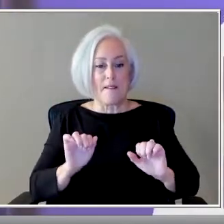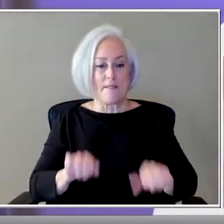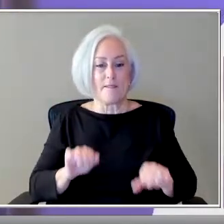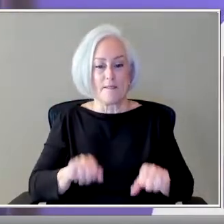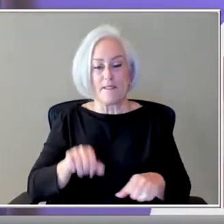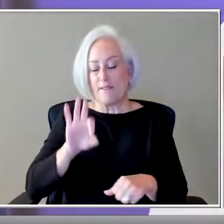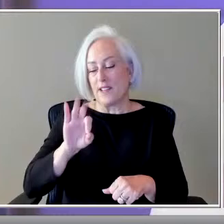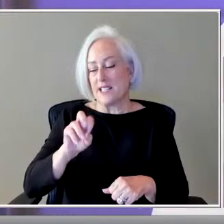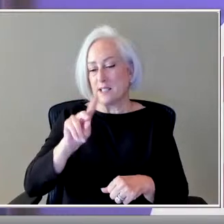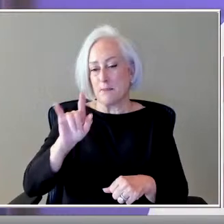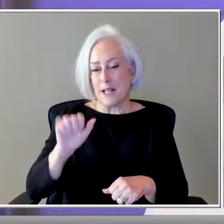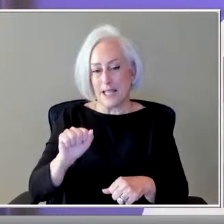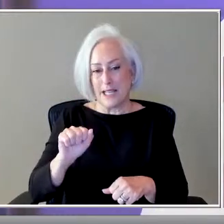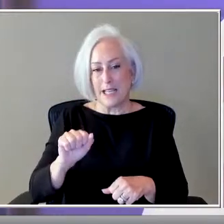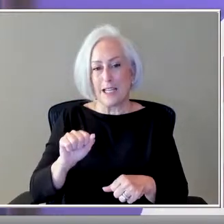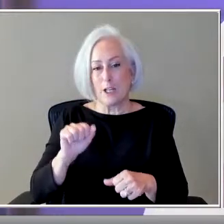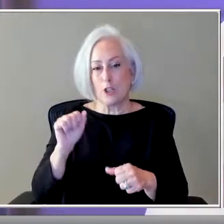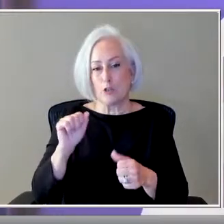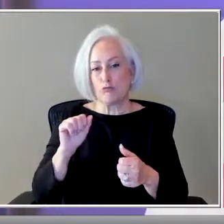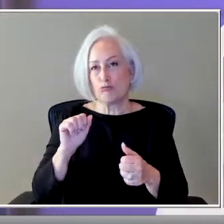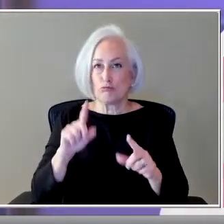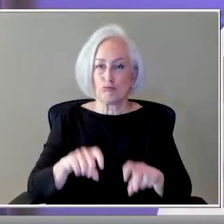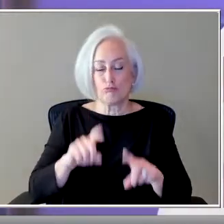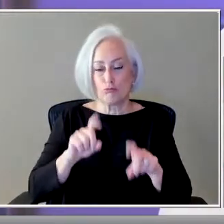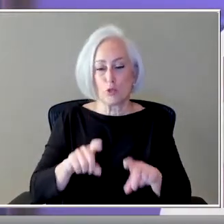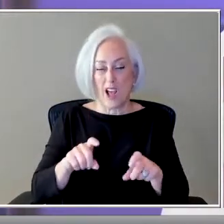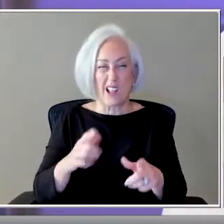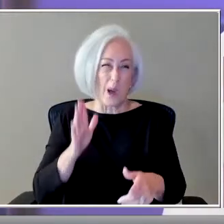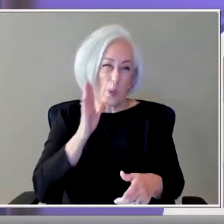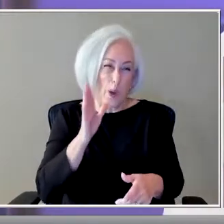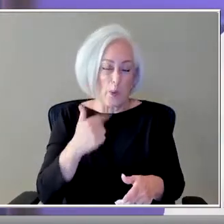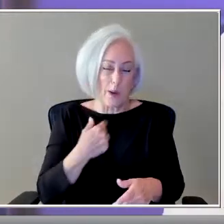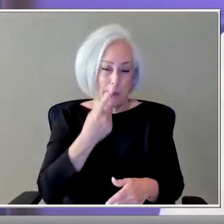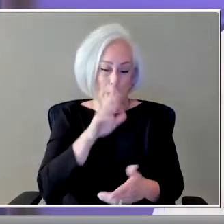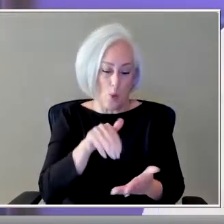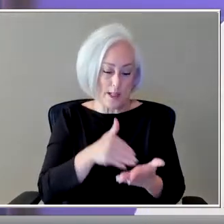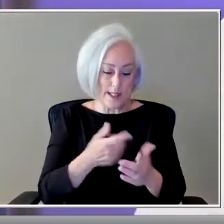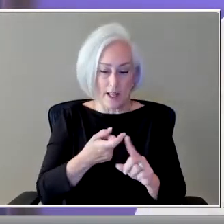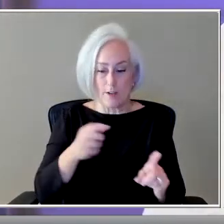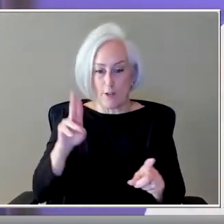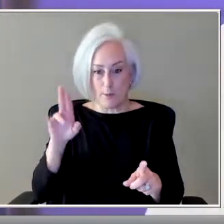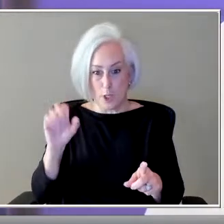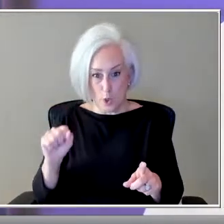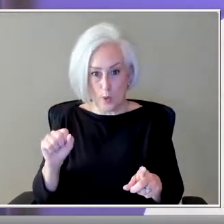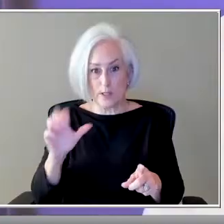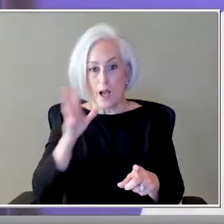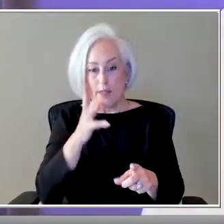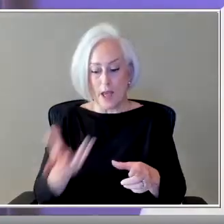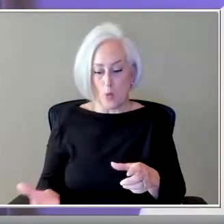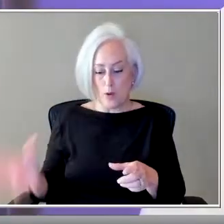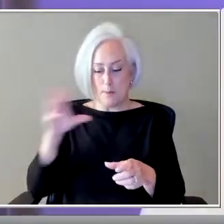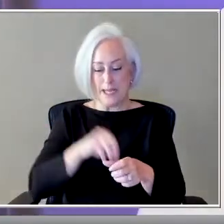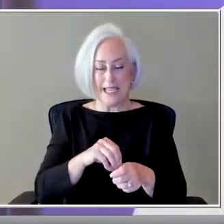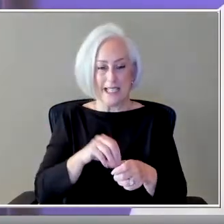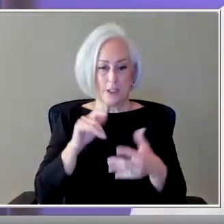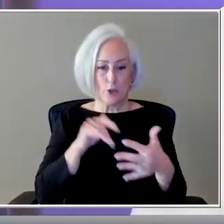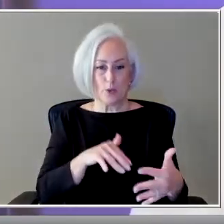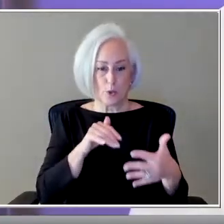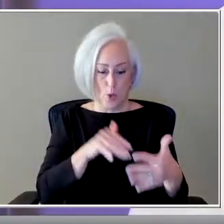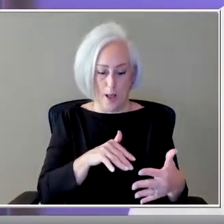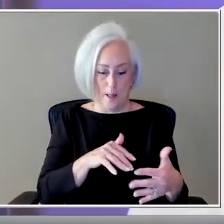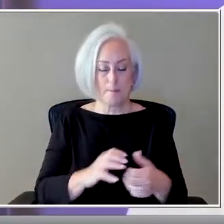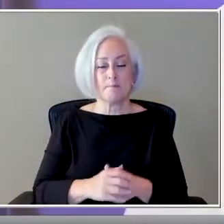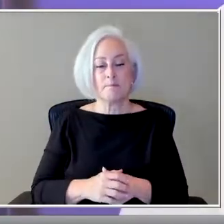be one of a handful of centers in the U.S. that's going to be doing this trial. We're basically showing